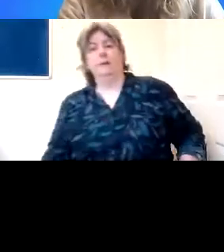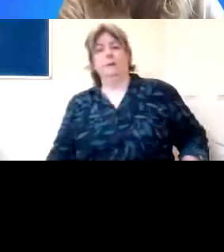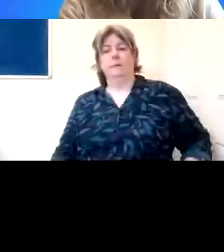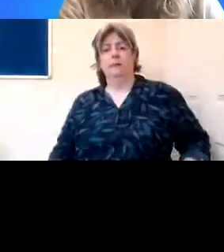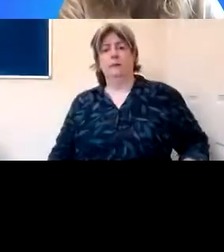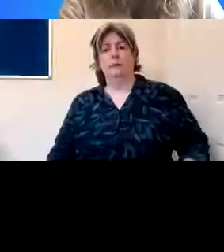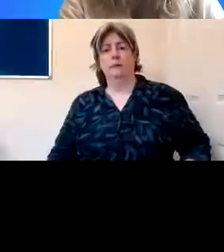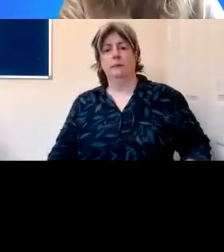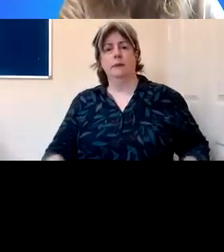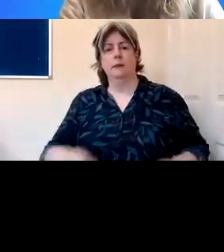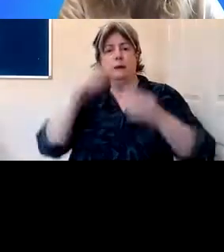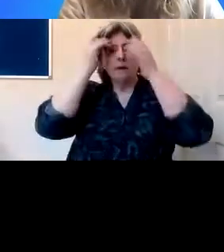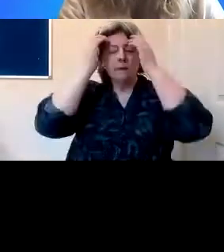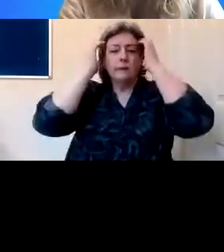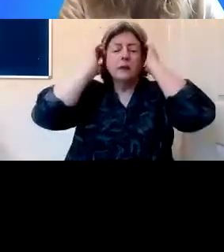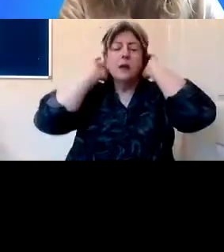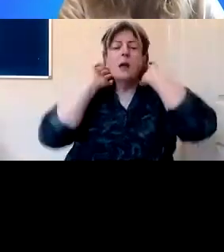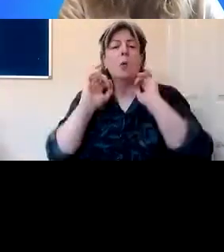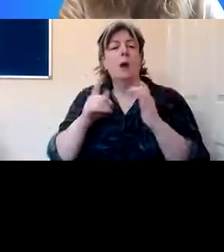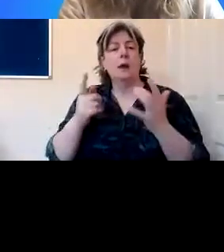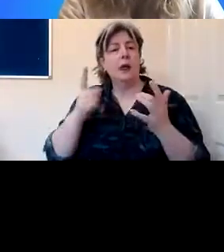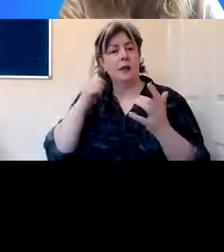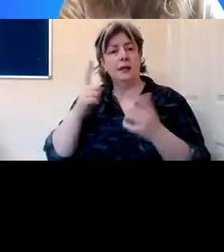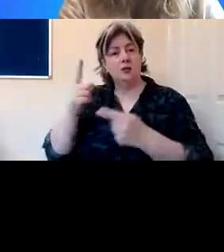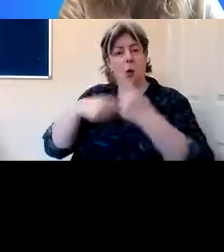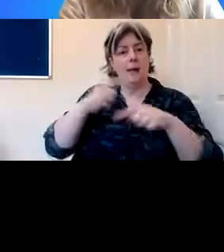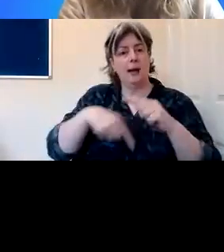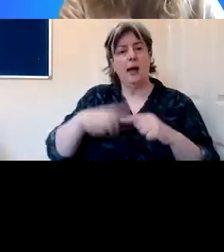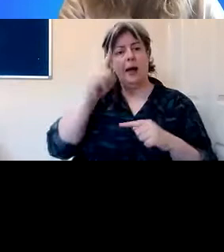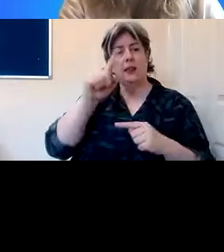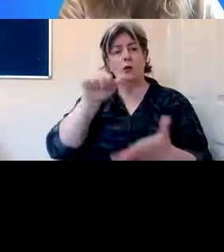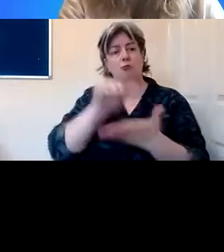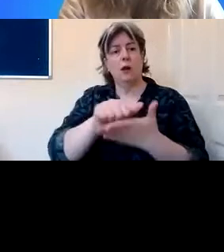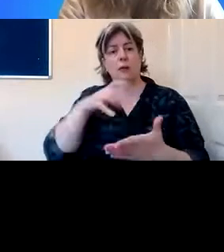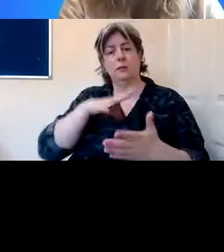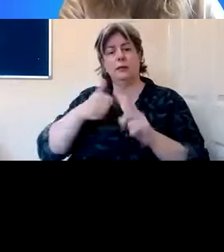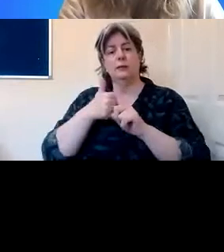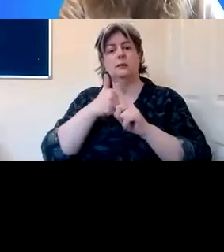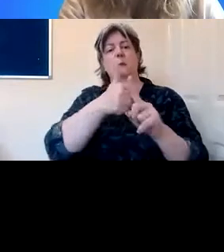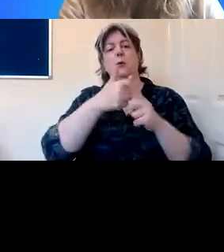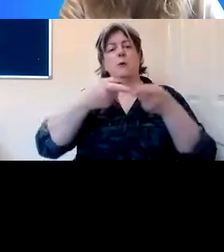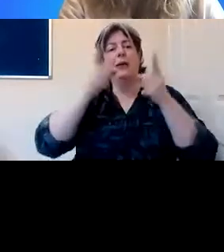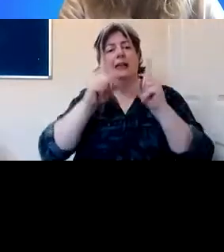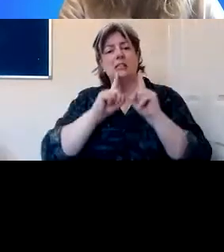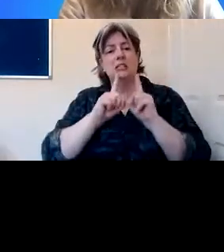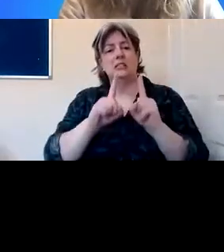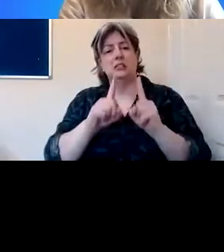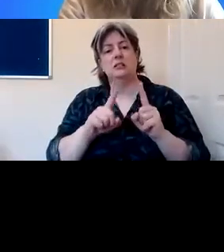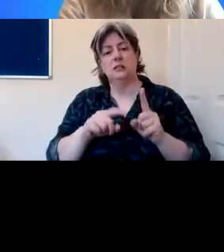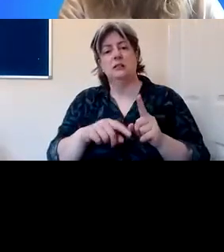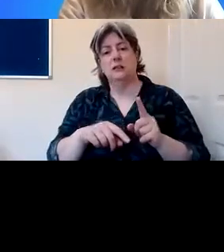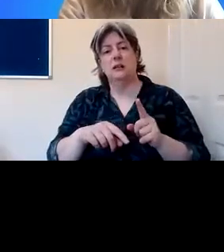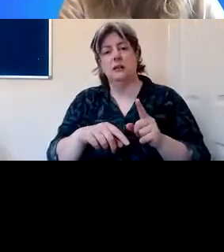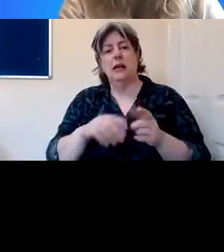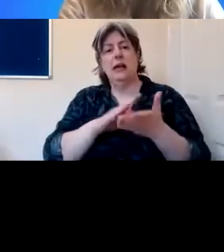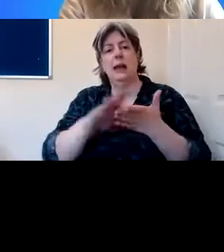you're absolutely right, Laura. That we need to support head teachers, and I support what Helen Mary said earlier about that, about the mental